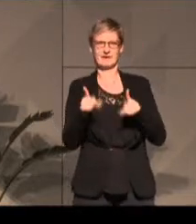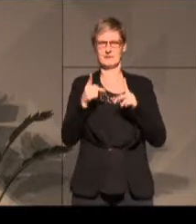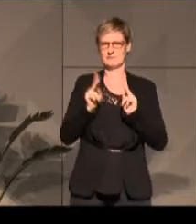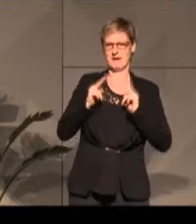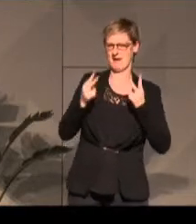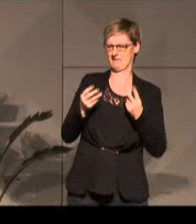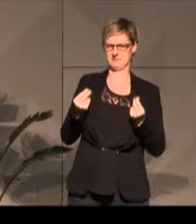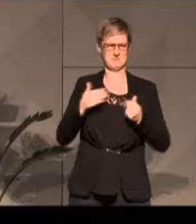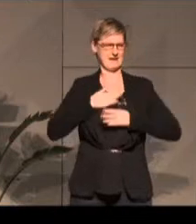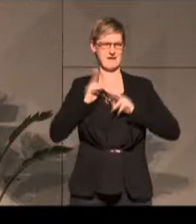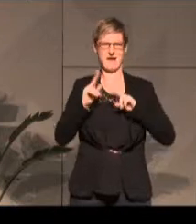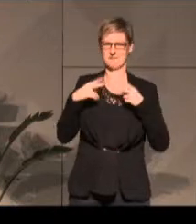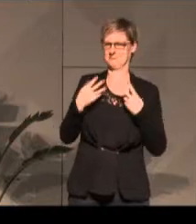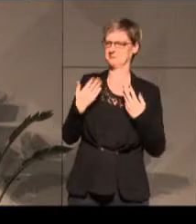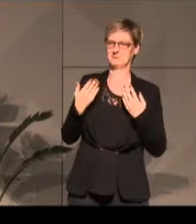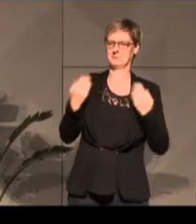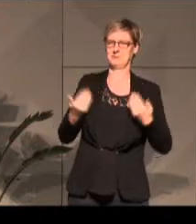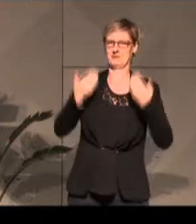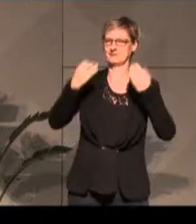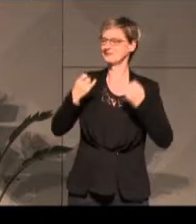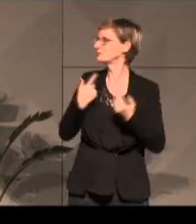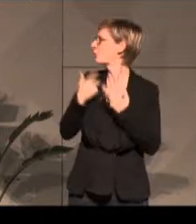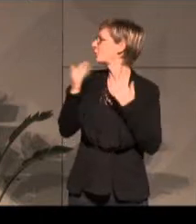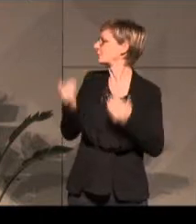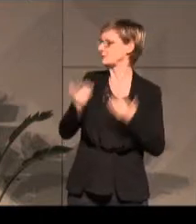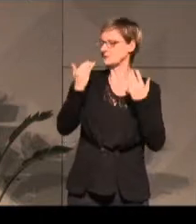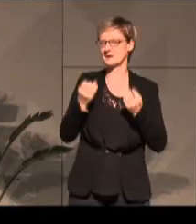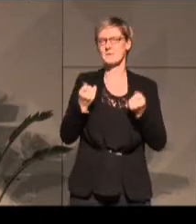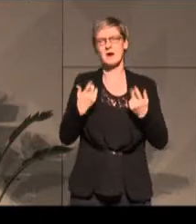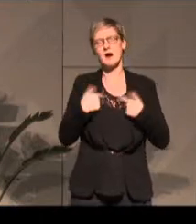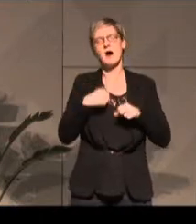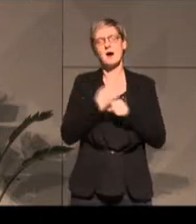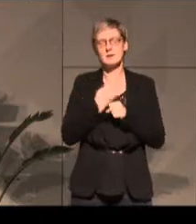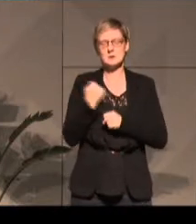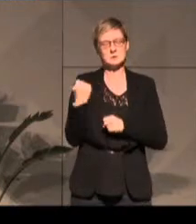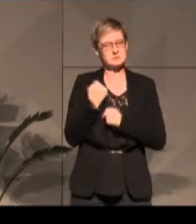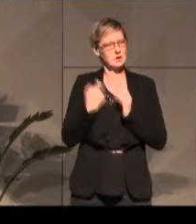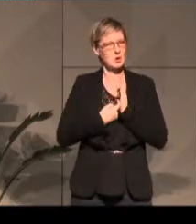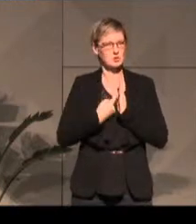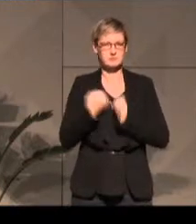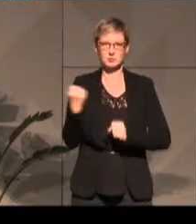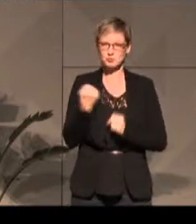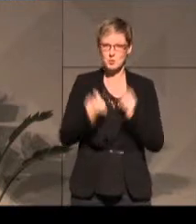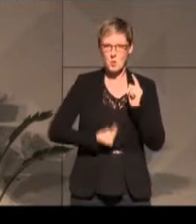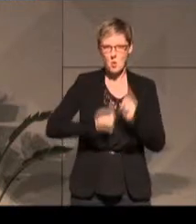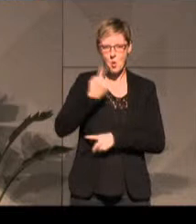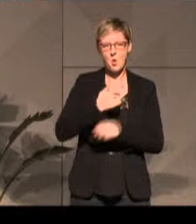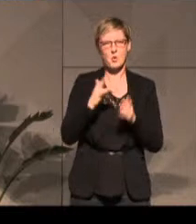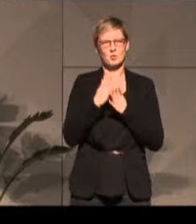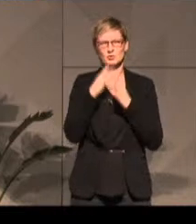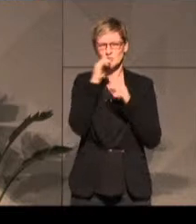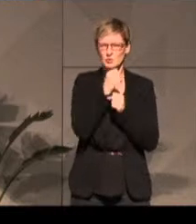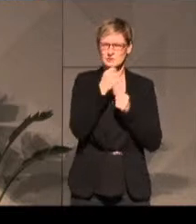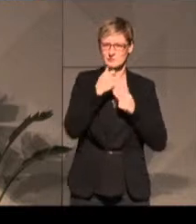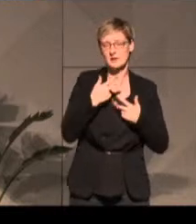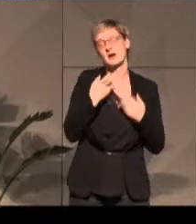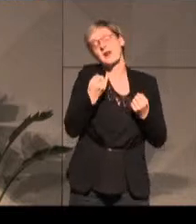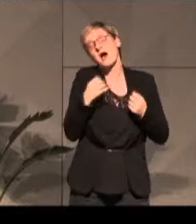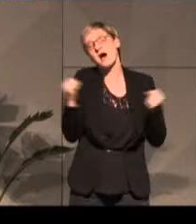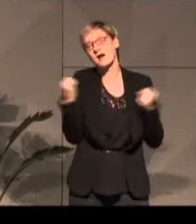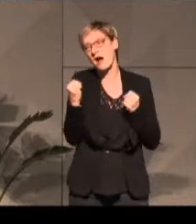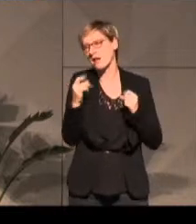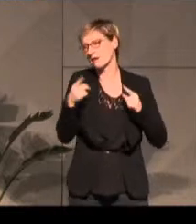as if you were out in space. It's a fantastic experience, but it doesn't make working on the ice easier in any way, of